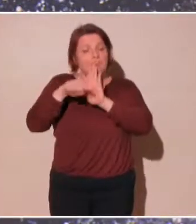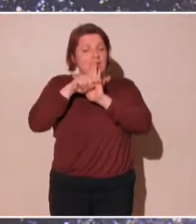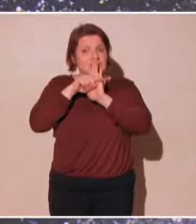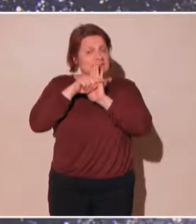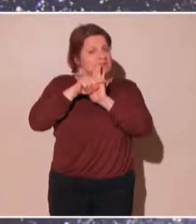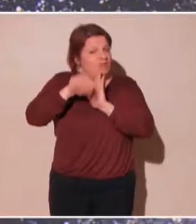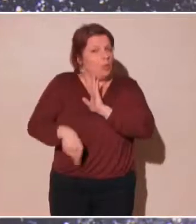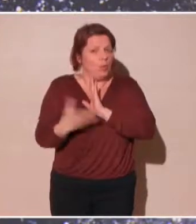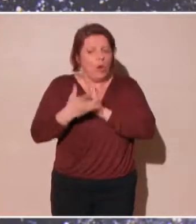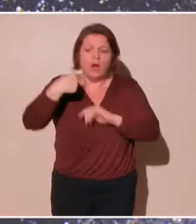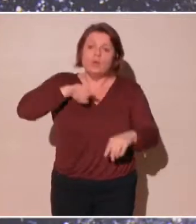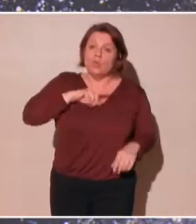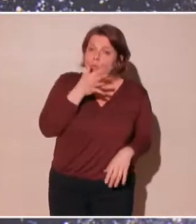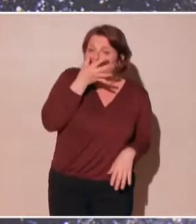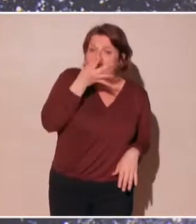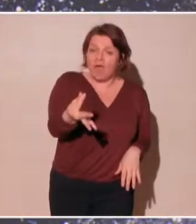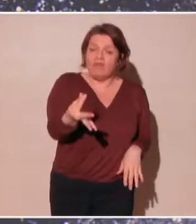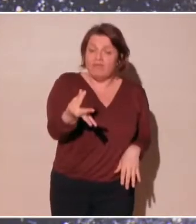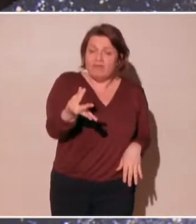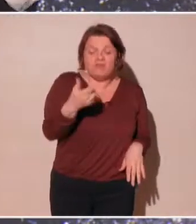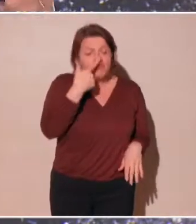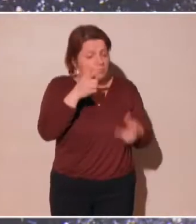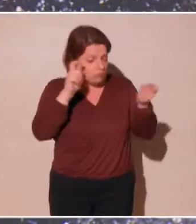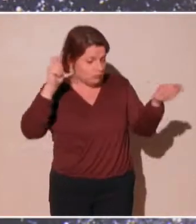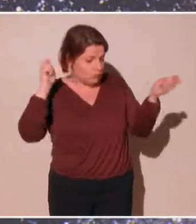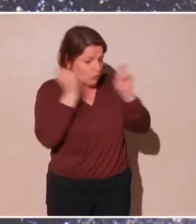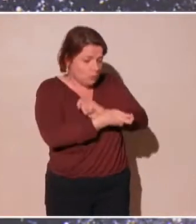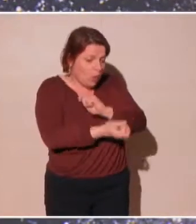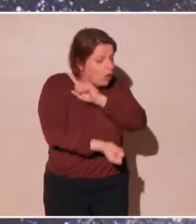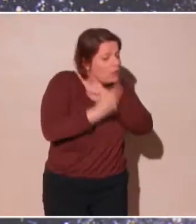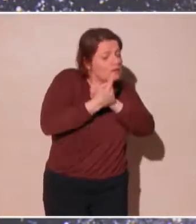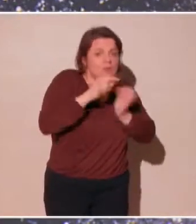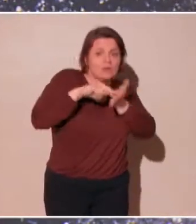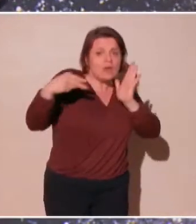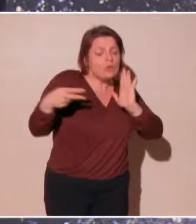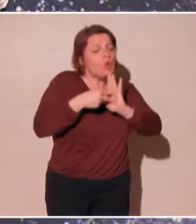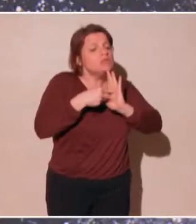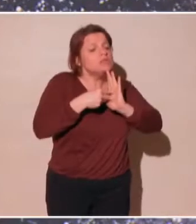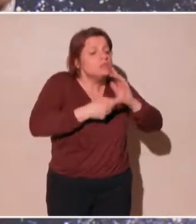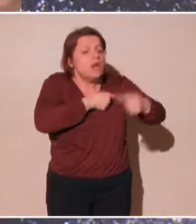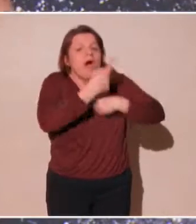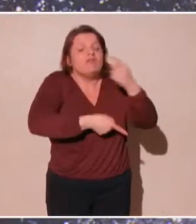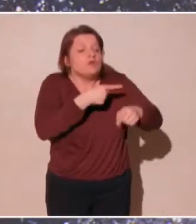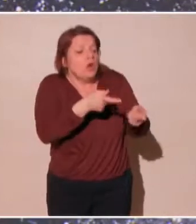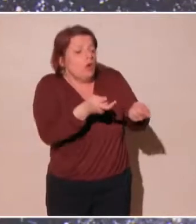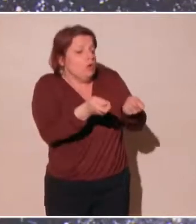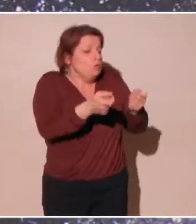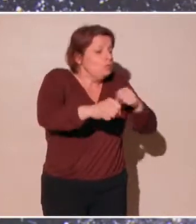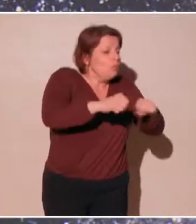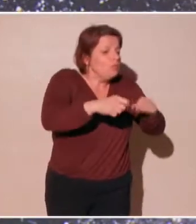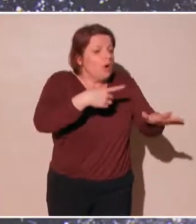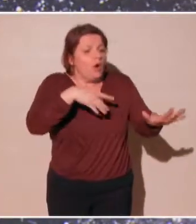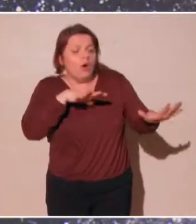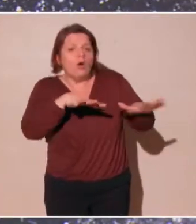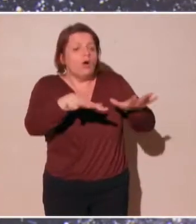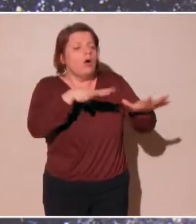second idea that we should keep in mind, is that we shouldn't be too naive. We shouldn't think that